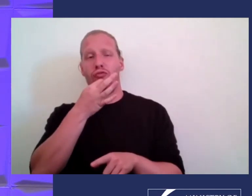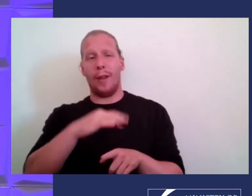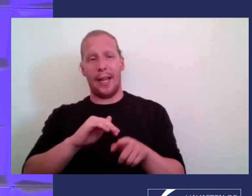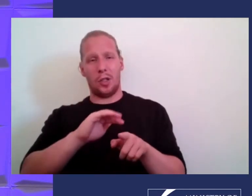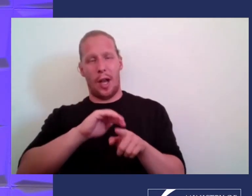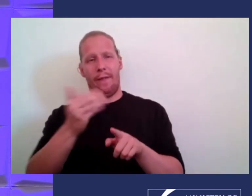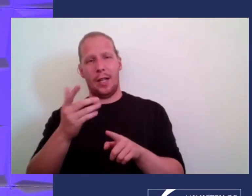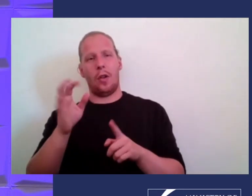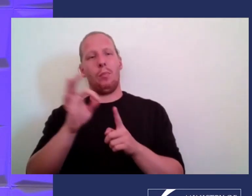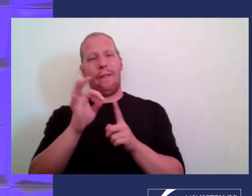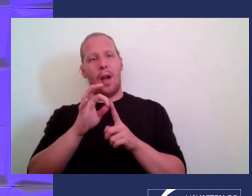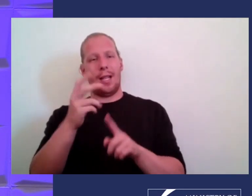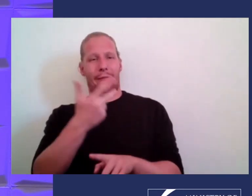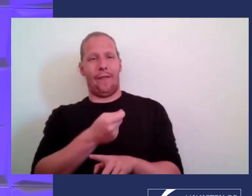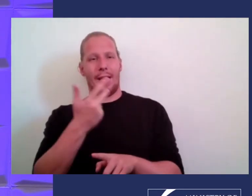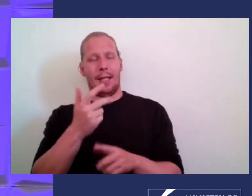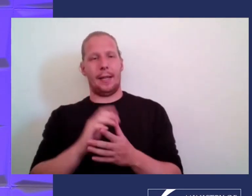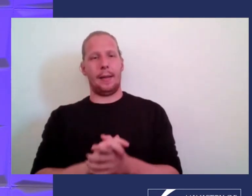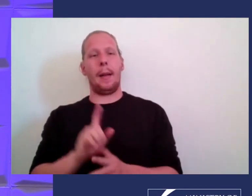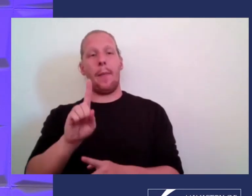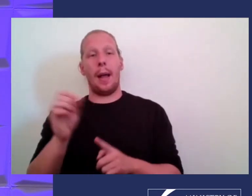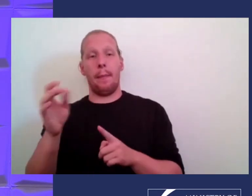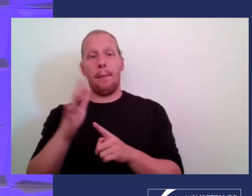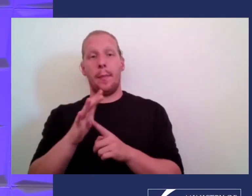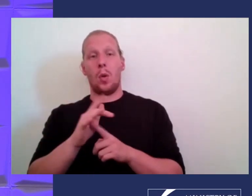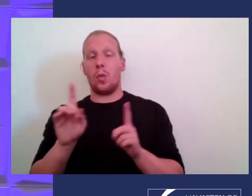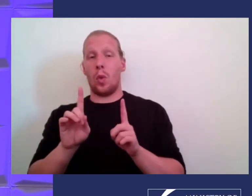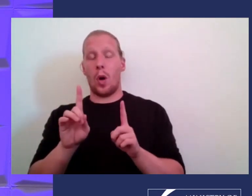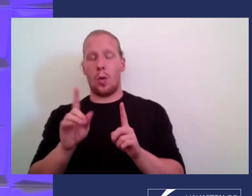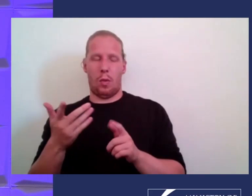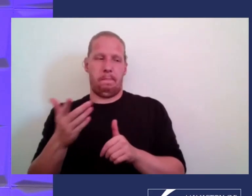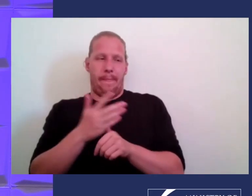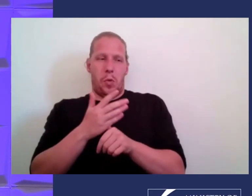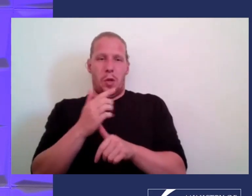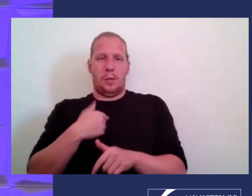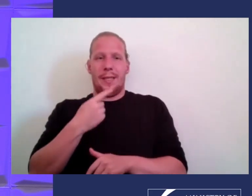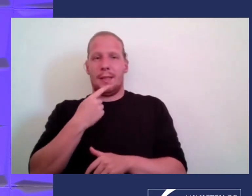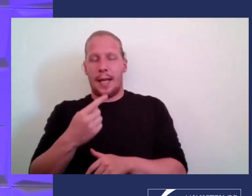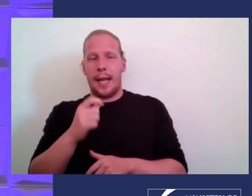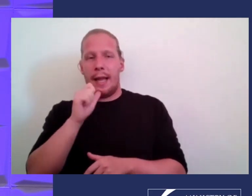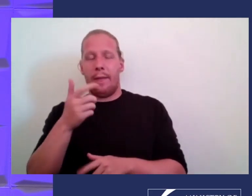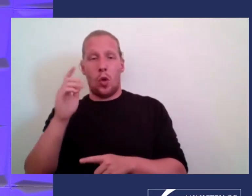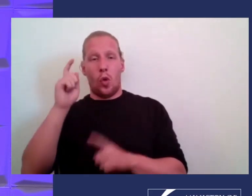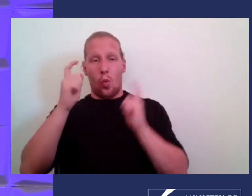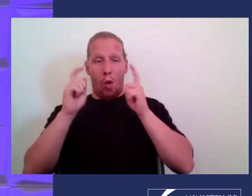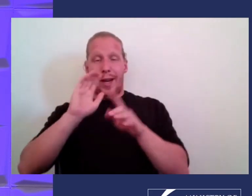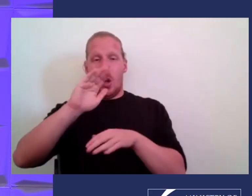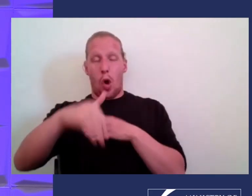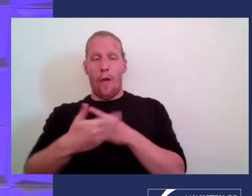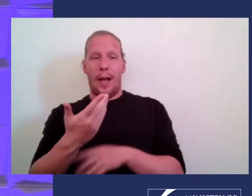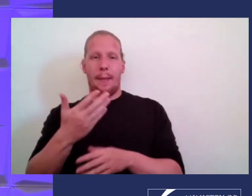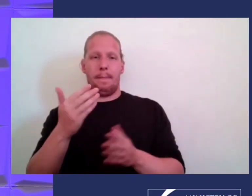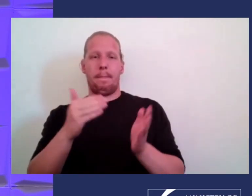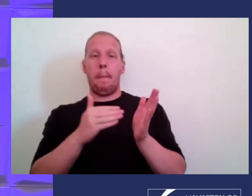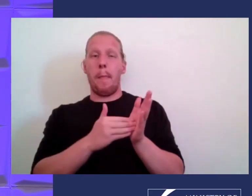vaccine. And the most important thing, the first thing that I want to say is that if you're worried about myocarditis in your child, it's